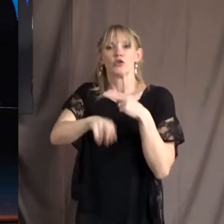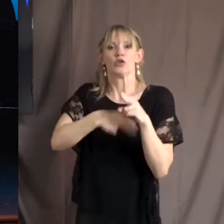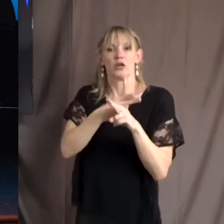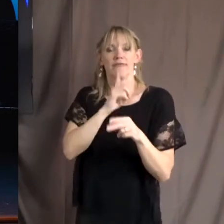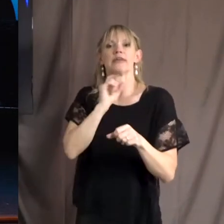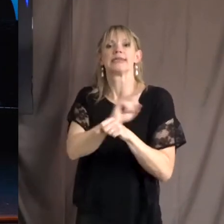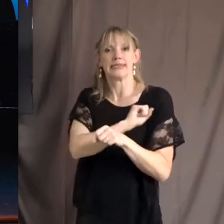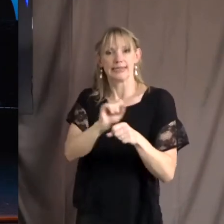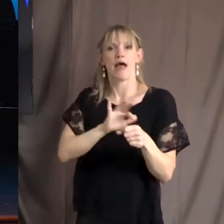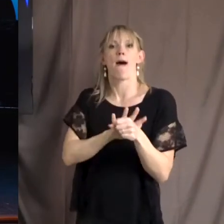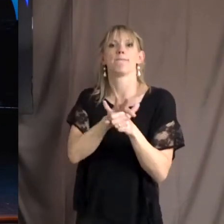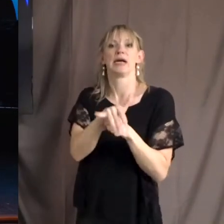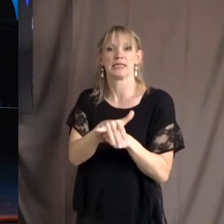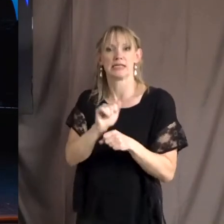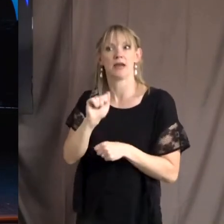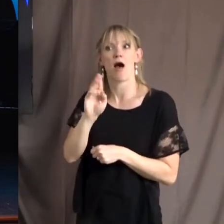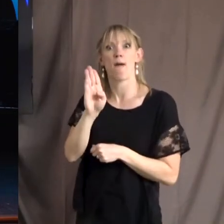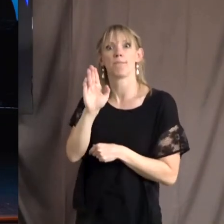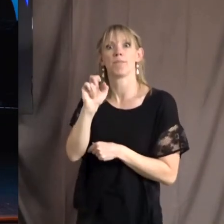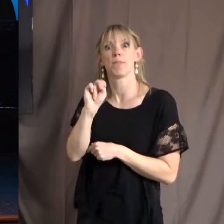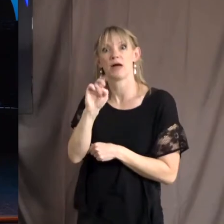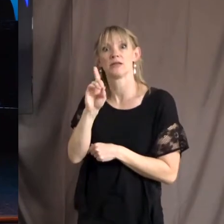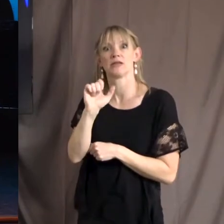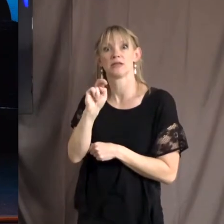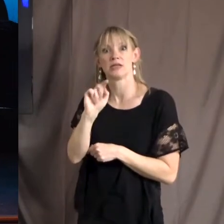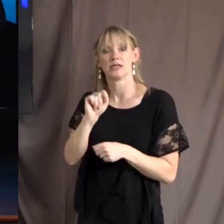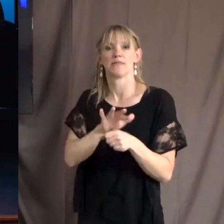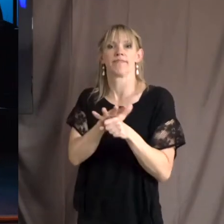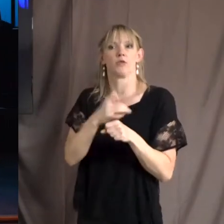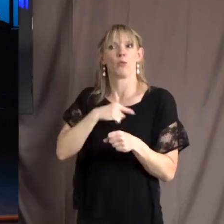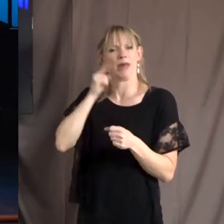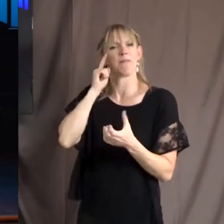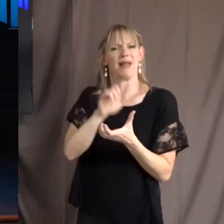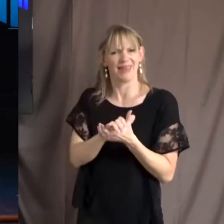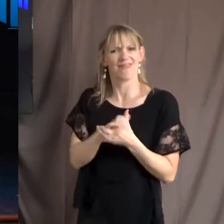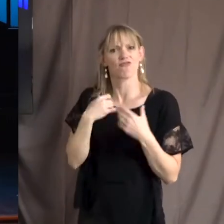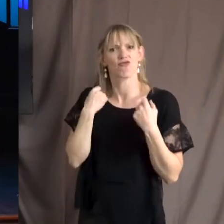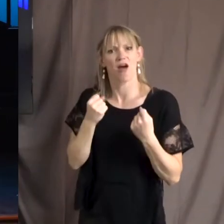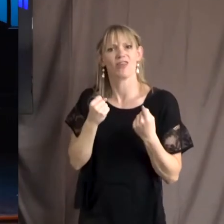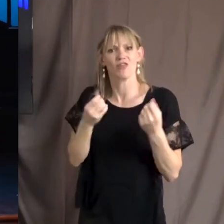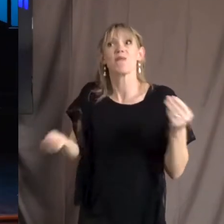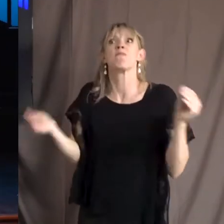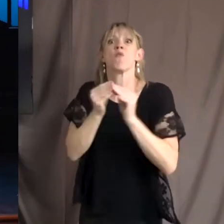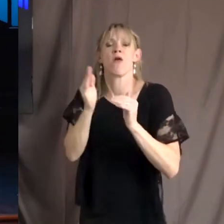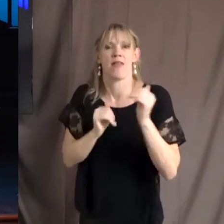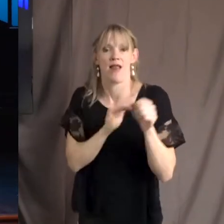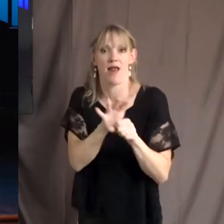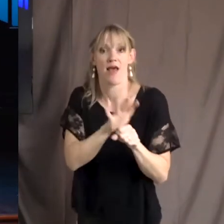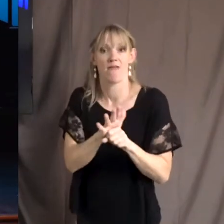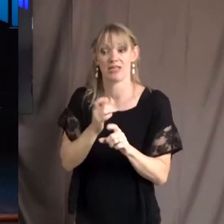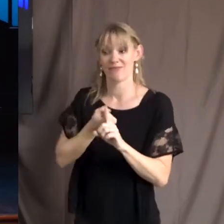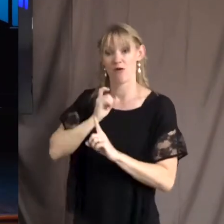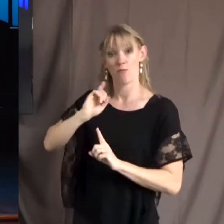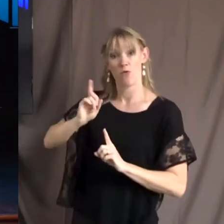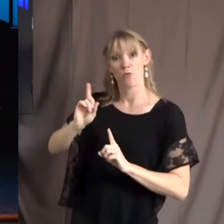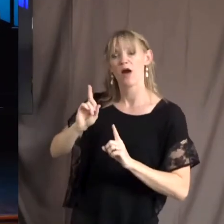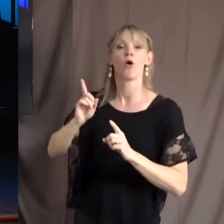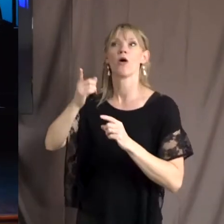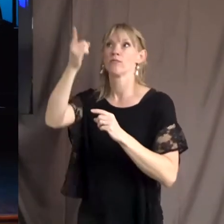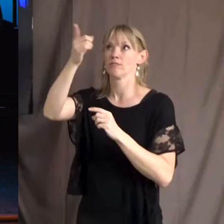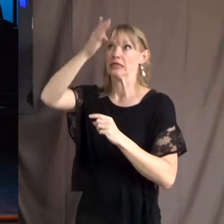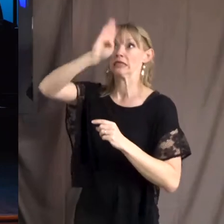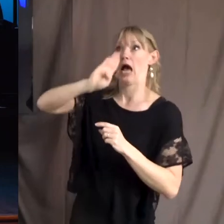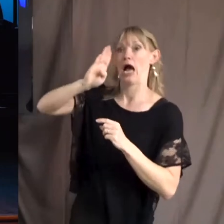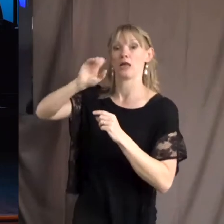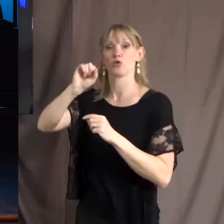universe. We believe firmly that there's more than enough. And this belief is born out of the notion that that which created this universe, God,